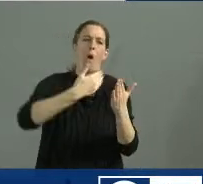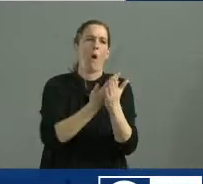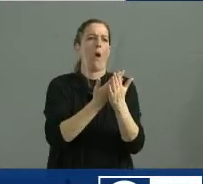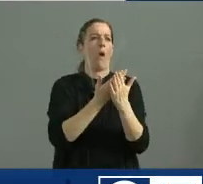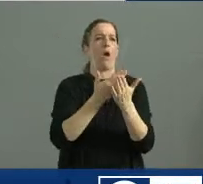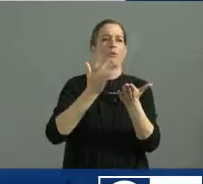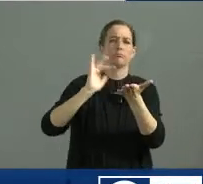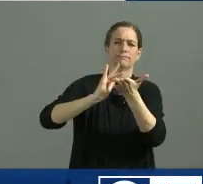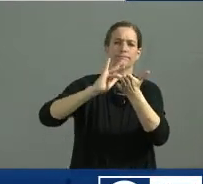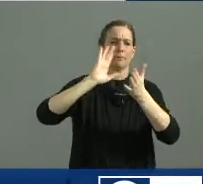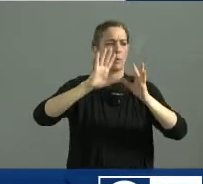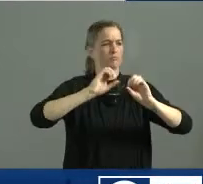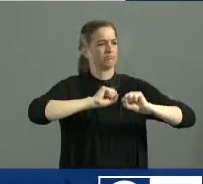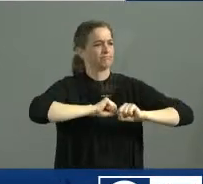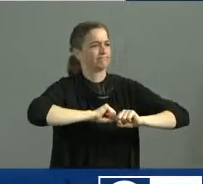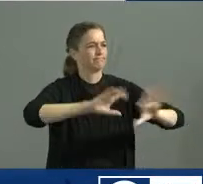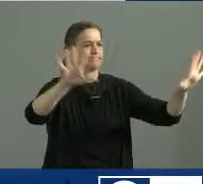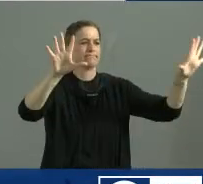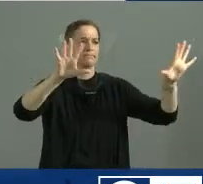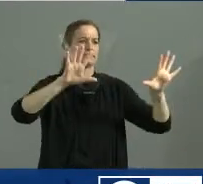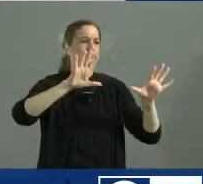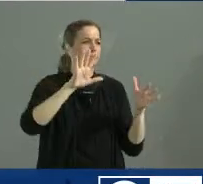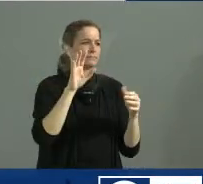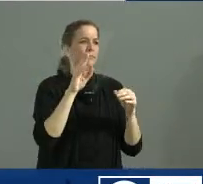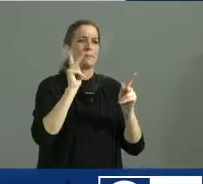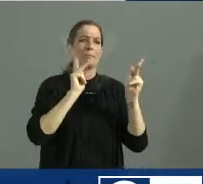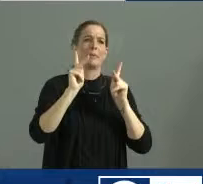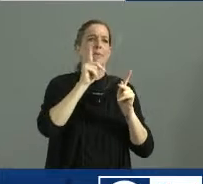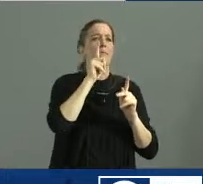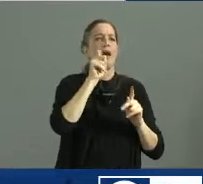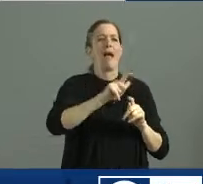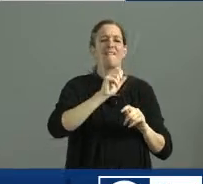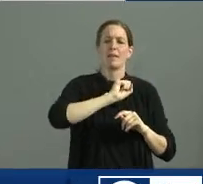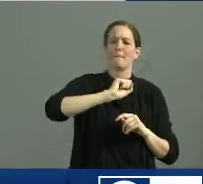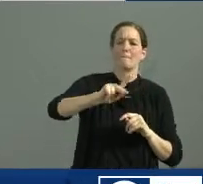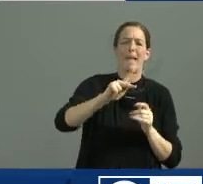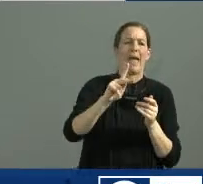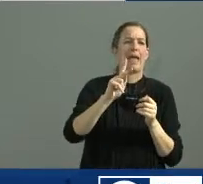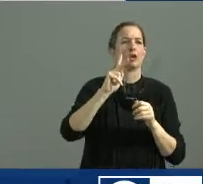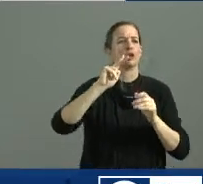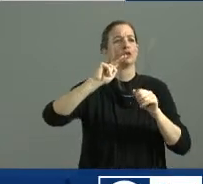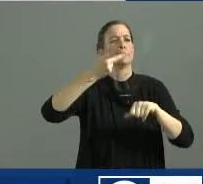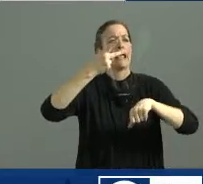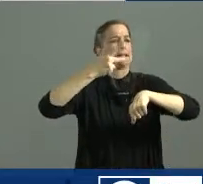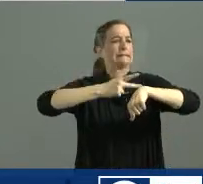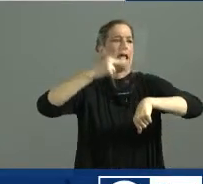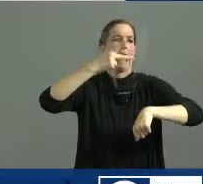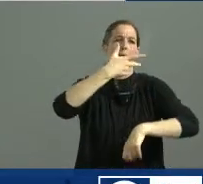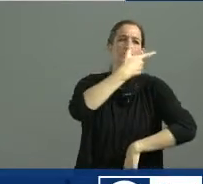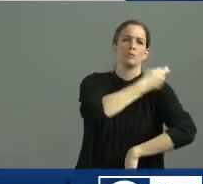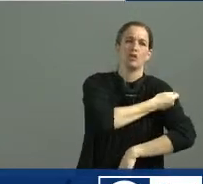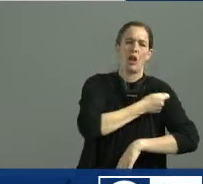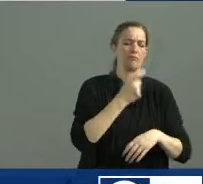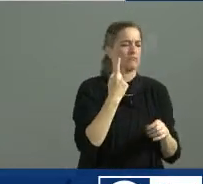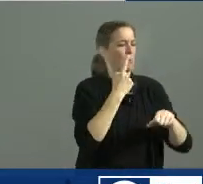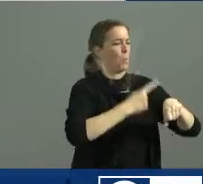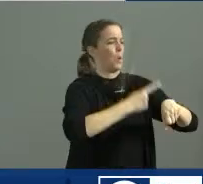of them back for the second dose. How does that affect the strategy in Arizona? Does it